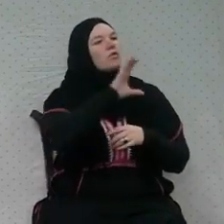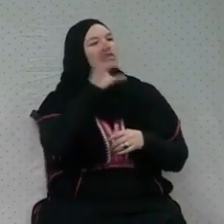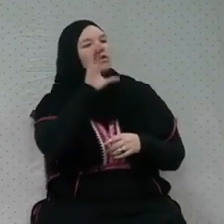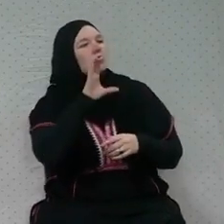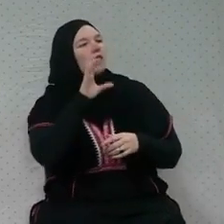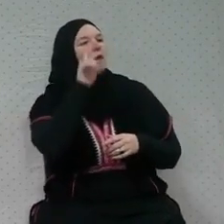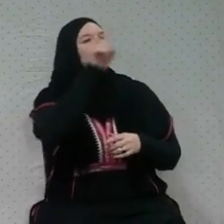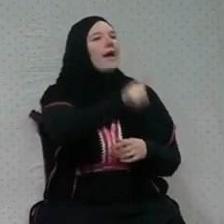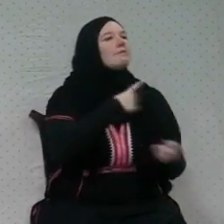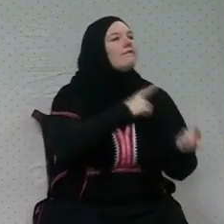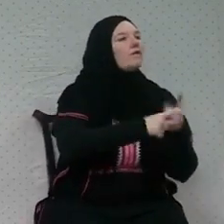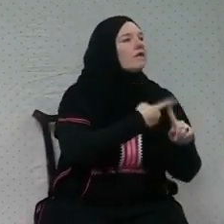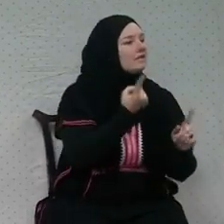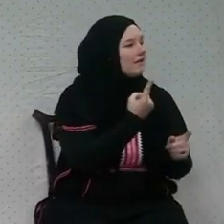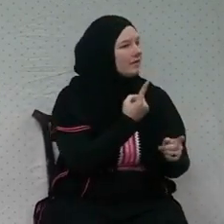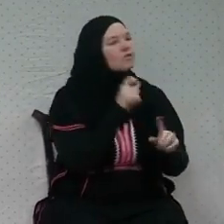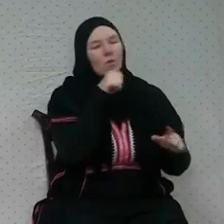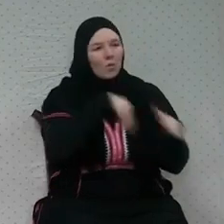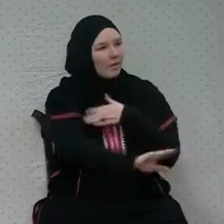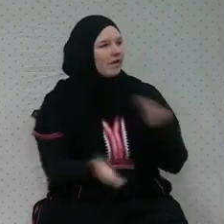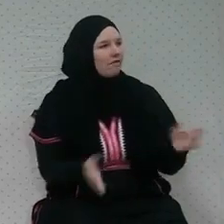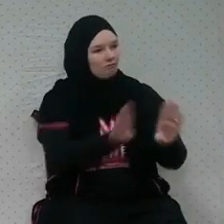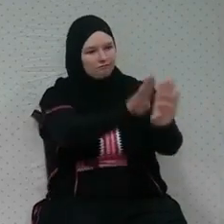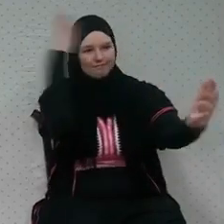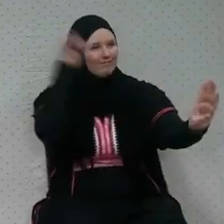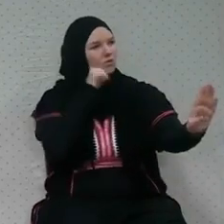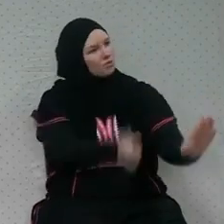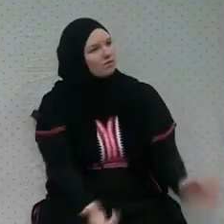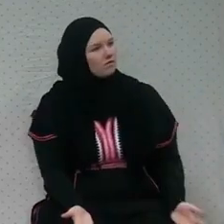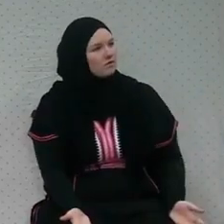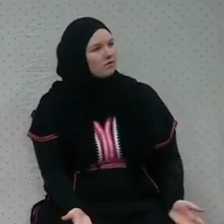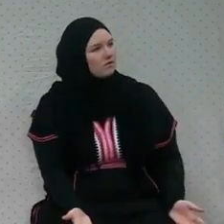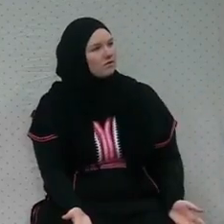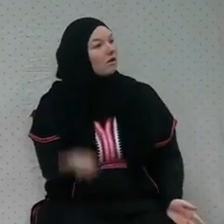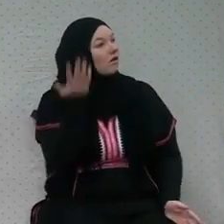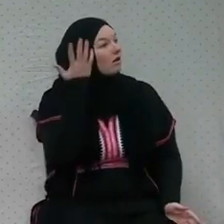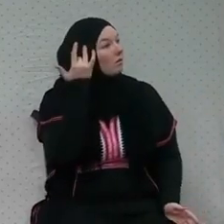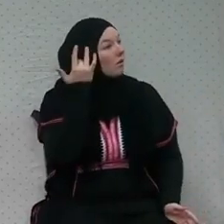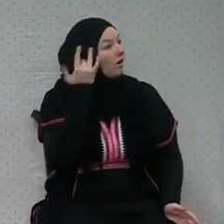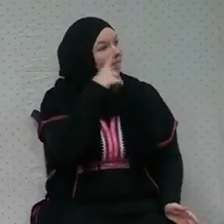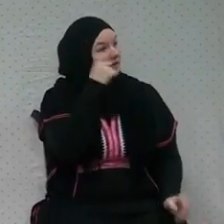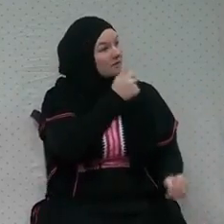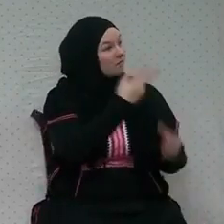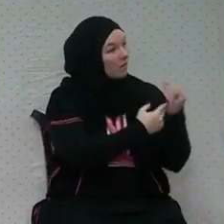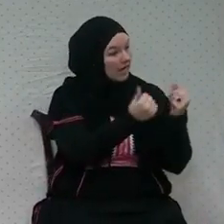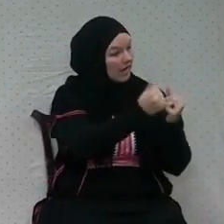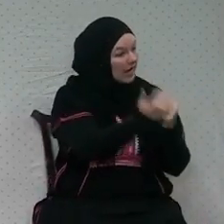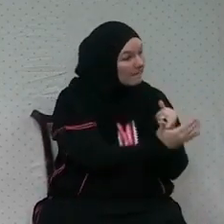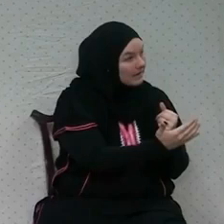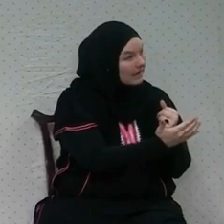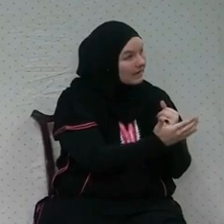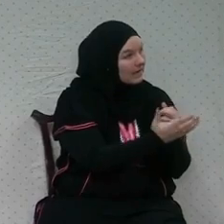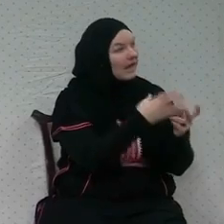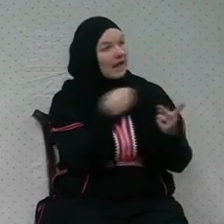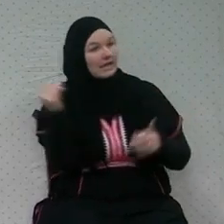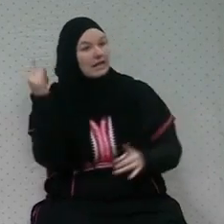ask him something. Don't get in. The Quran is saying this. Why? Because both gambling and